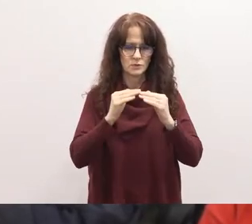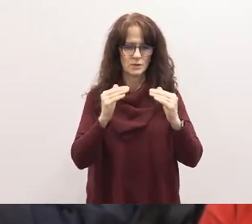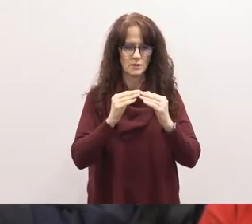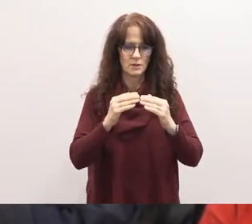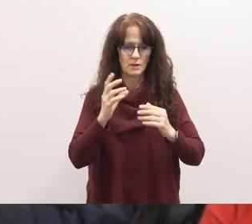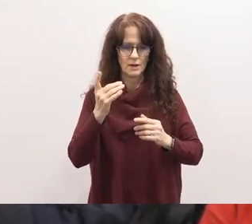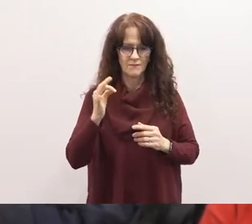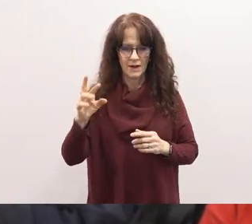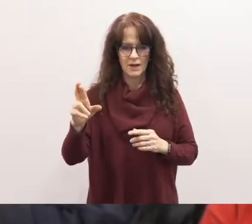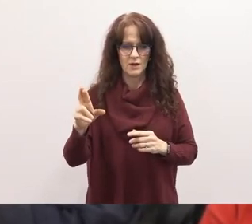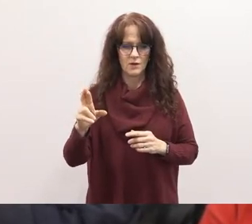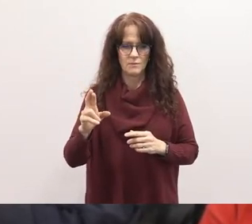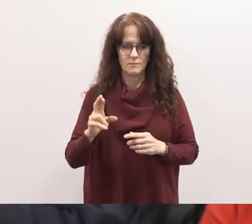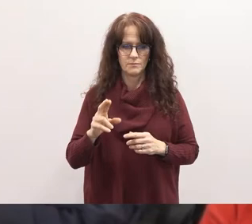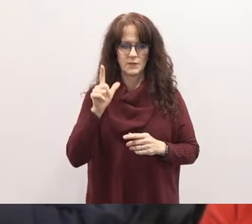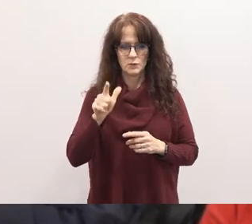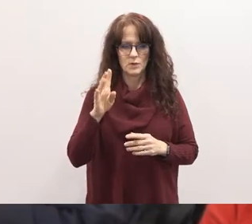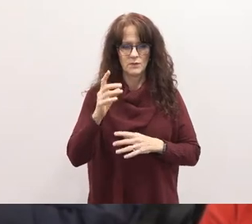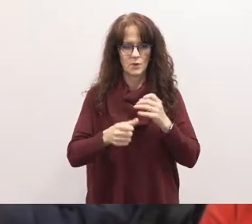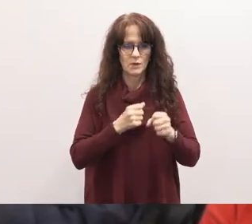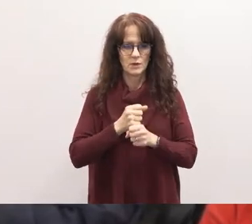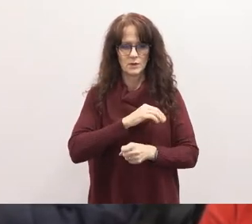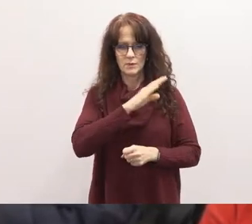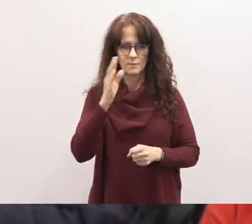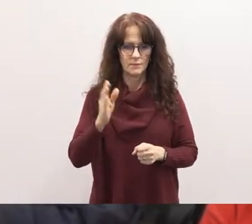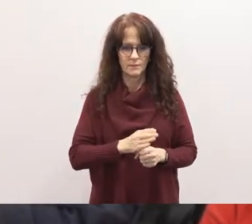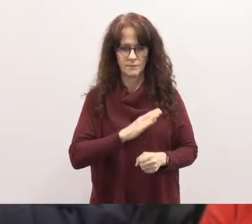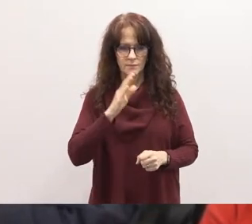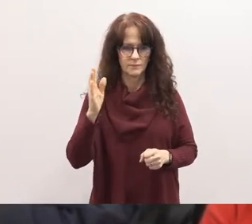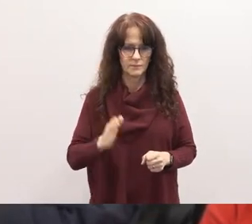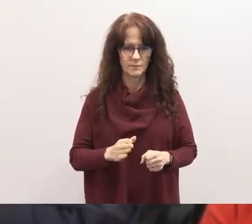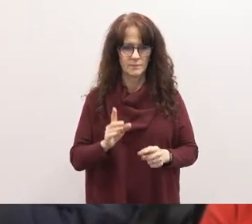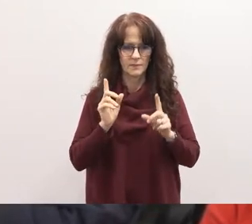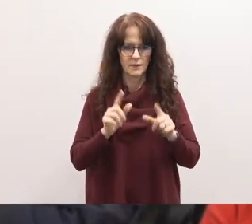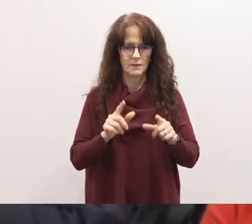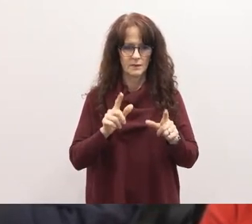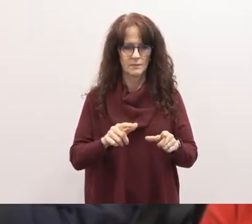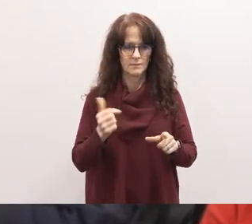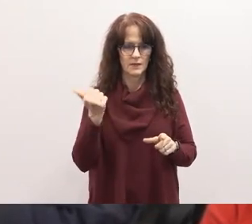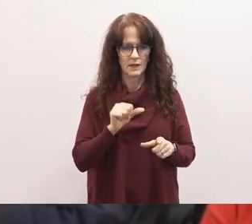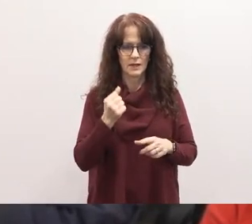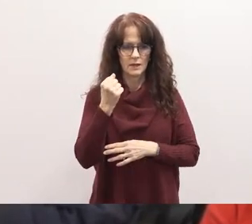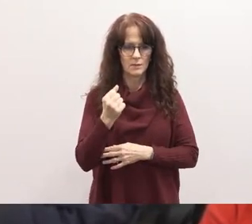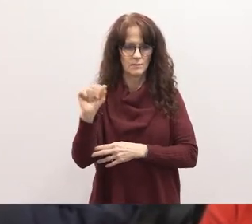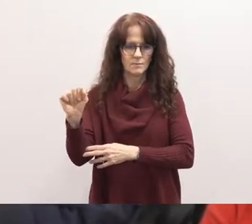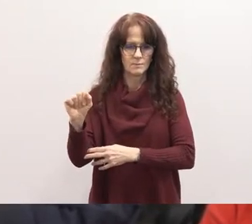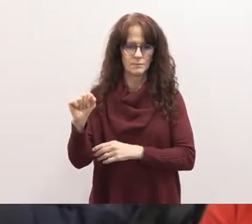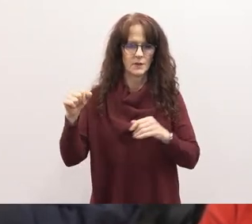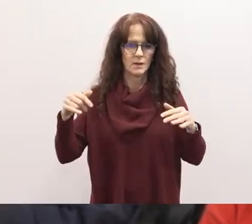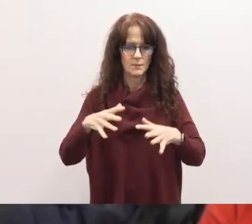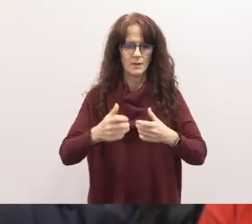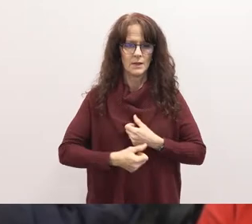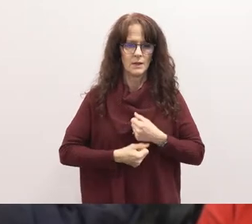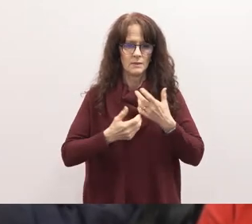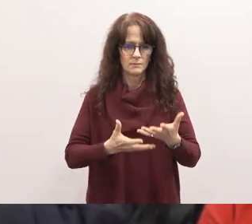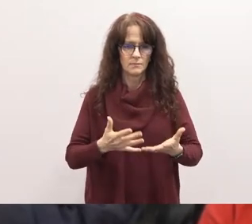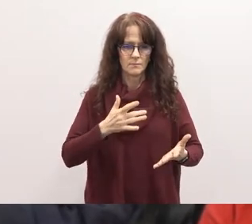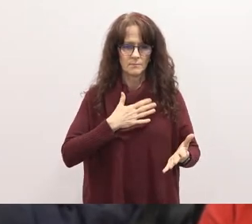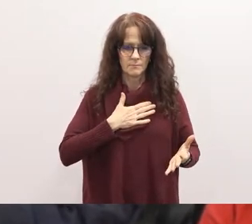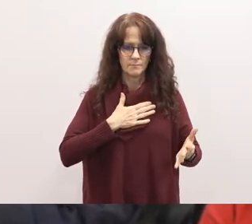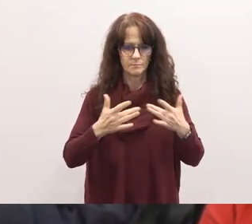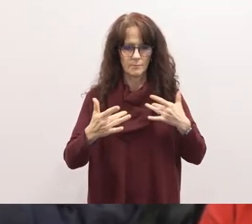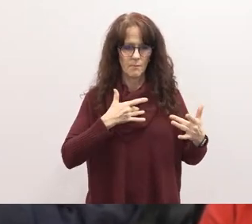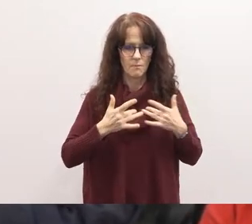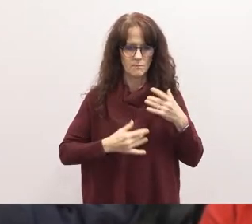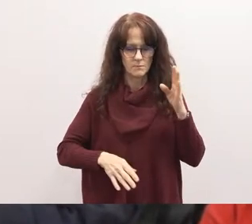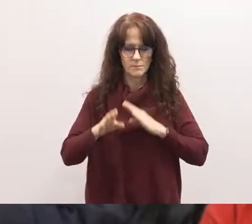my 24 years with this school district, I have never, ever attended any protests or publicly expressed my concerns